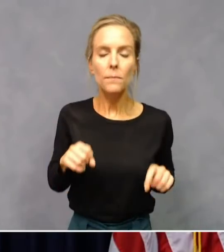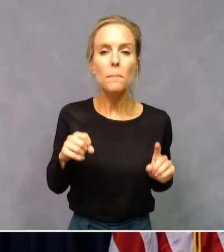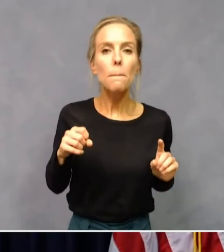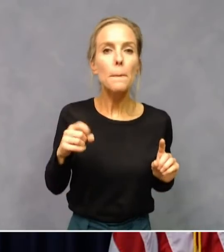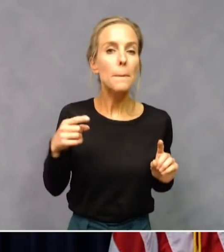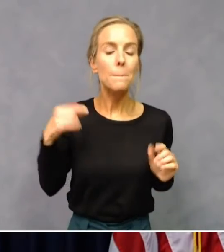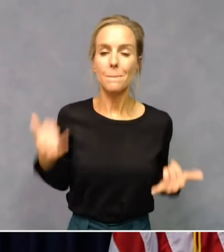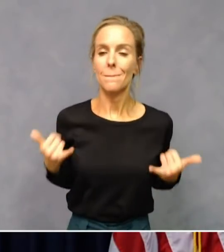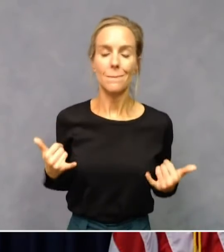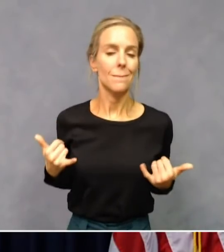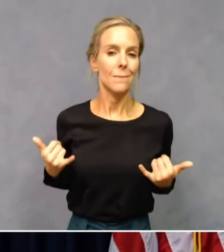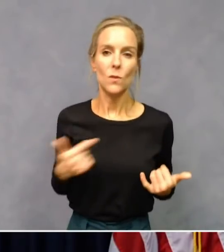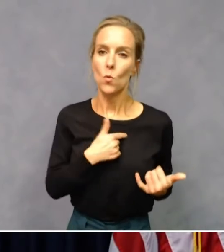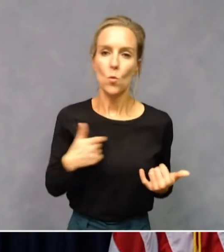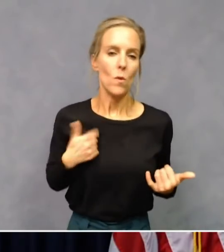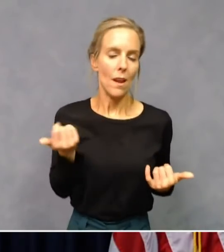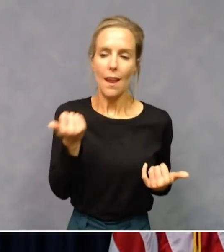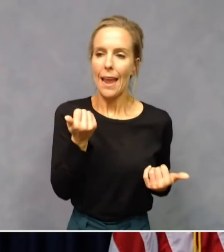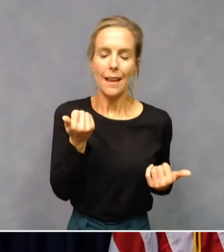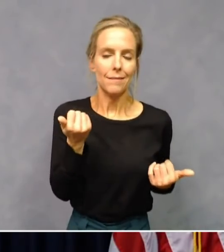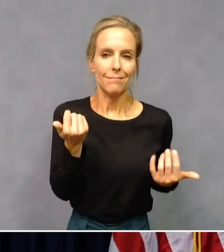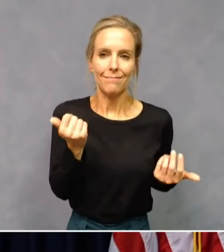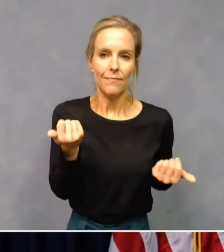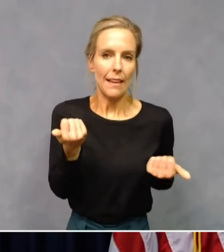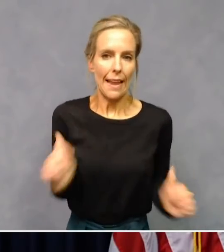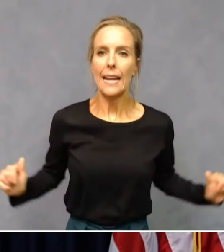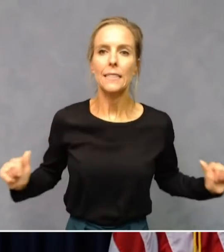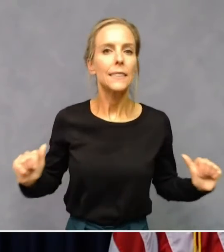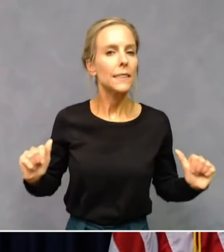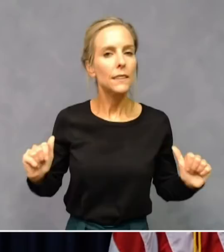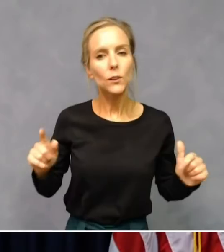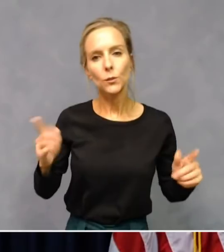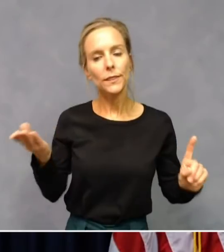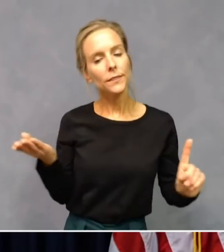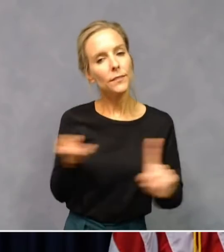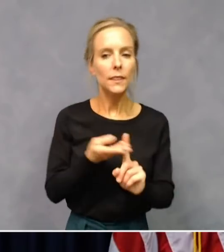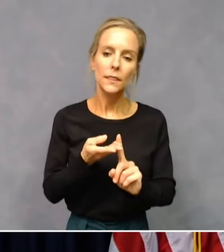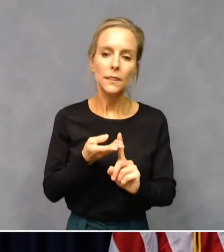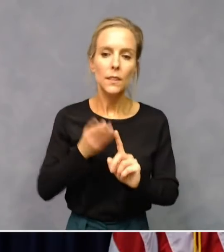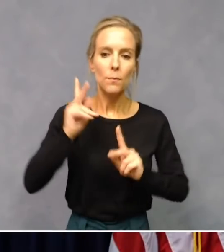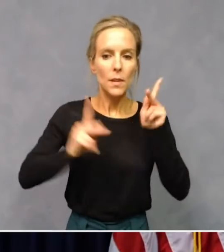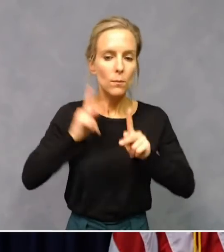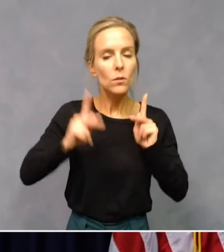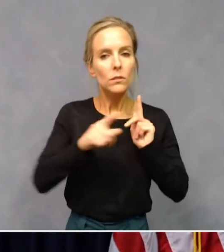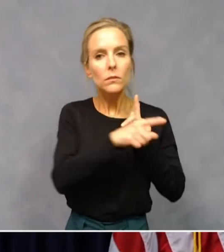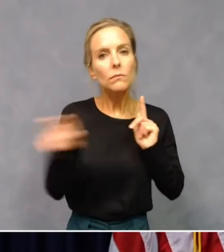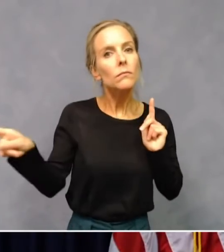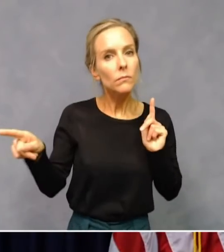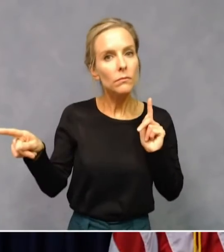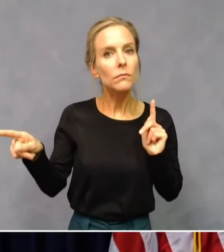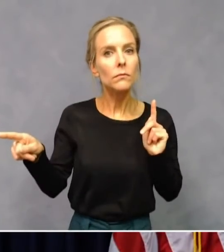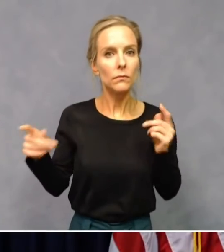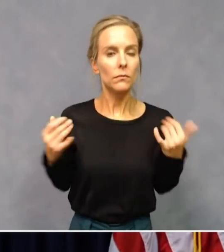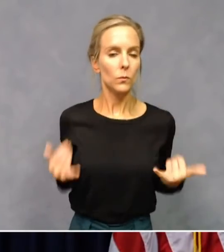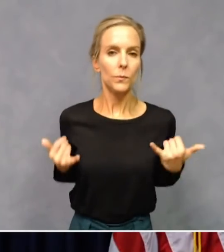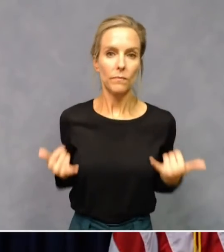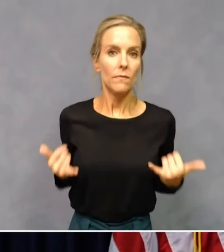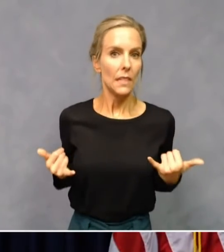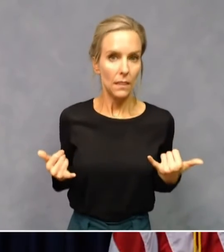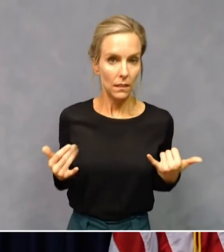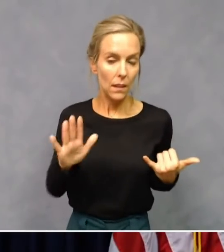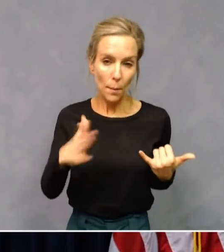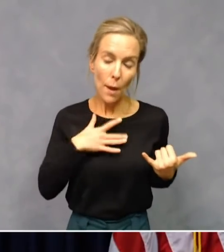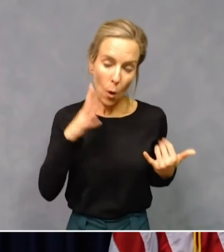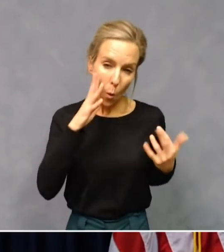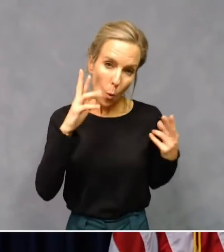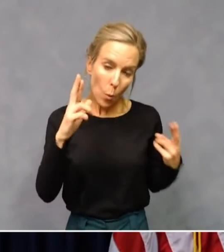open to anything that would convince folks out there. Earlier today, I said my hope and